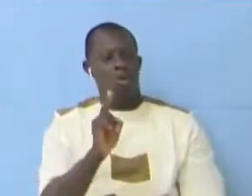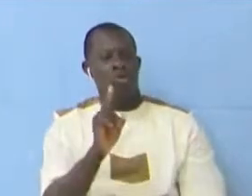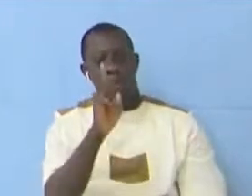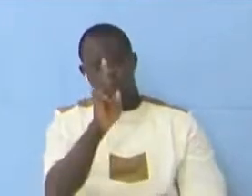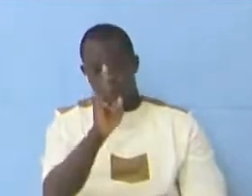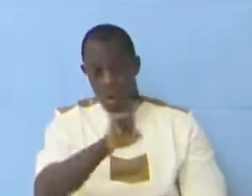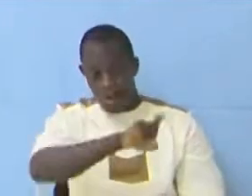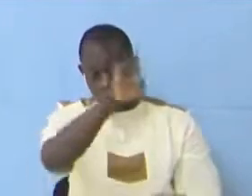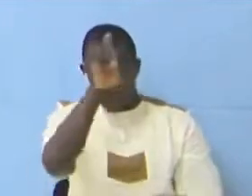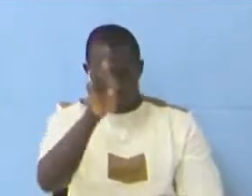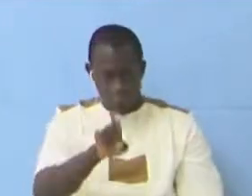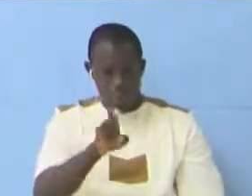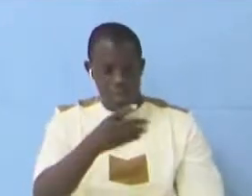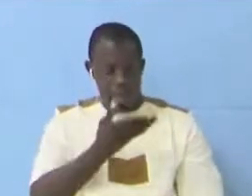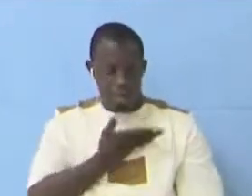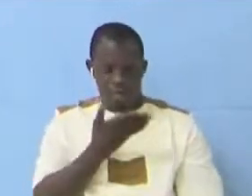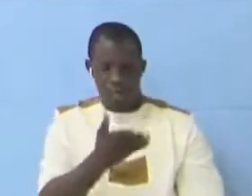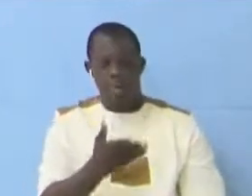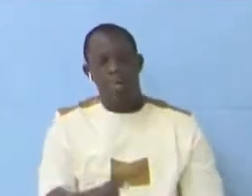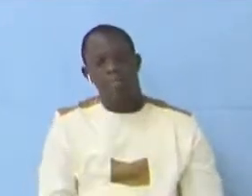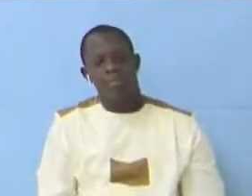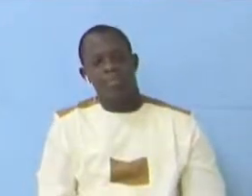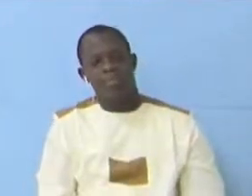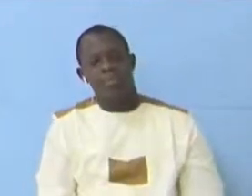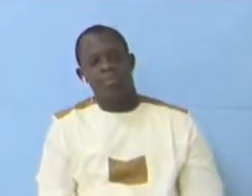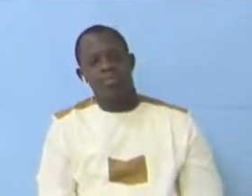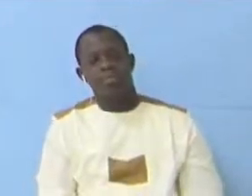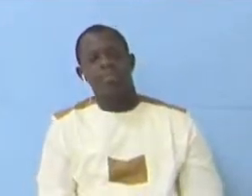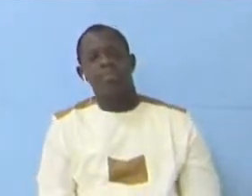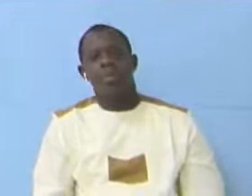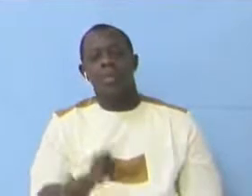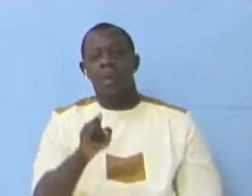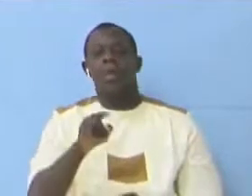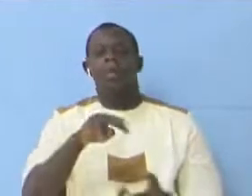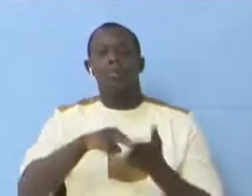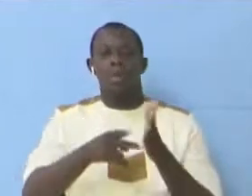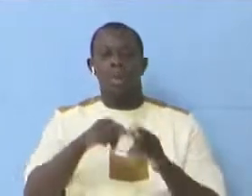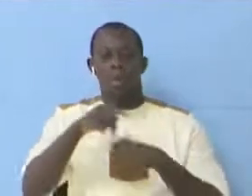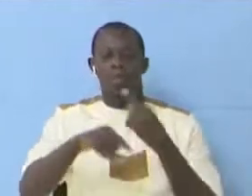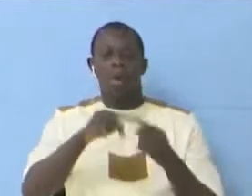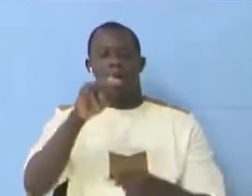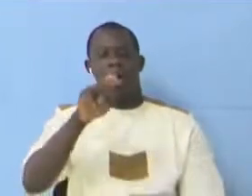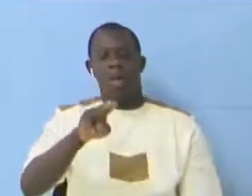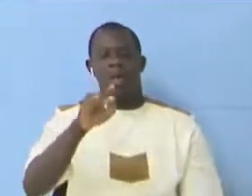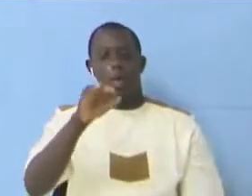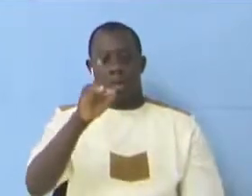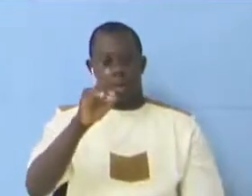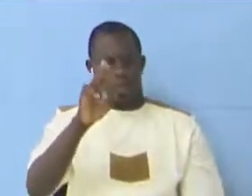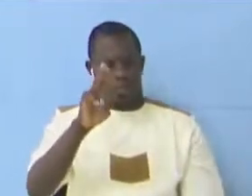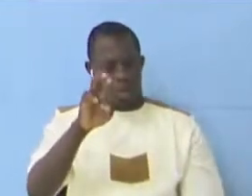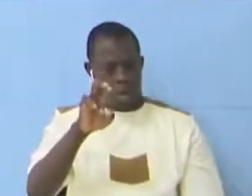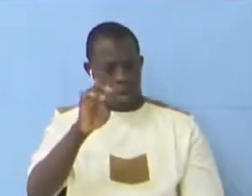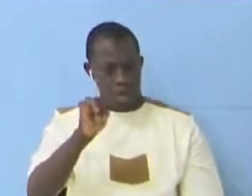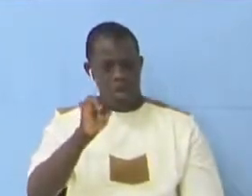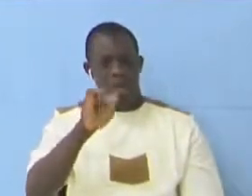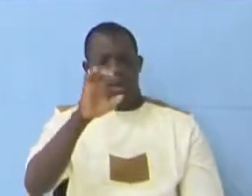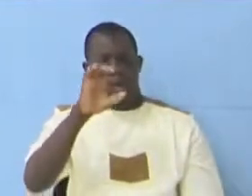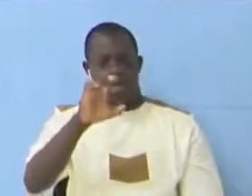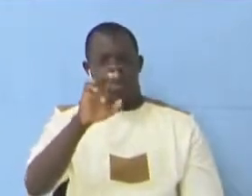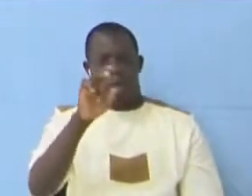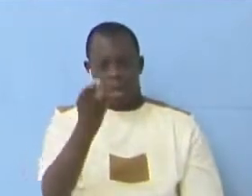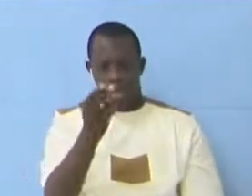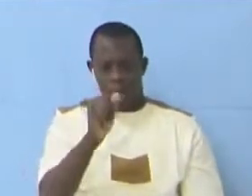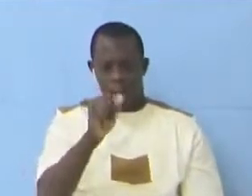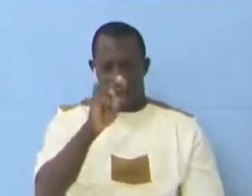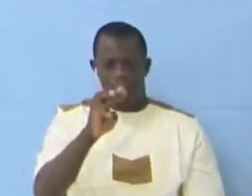stood out. Am na benn laajte boo xam ne ni nag bew. It was Ndur Cham, Colonel Ndur Cham, the former Chief of